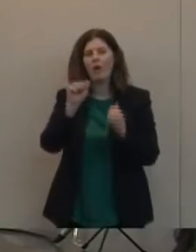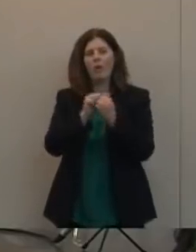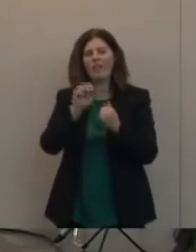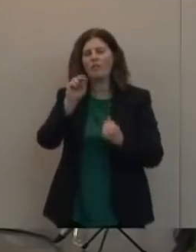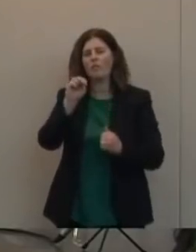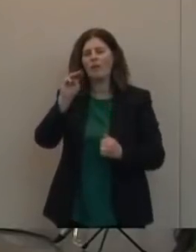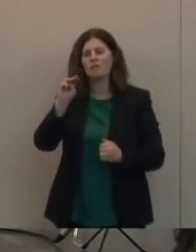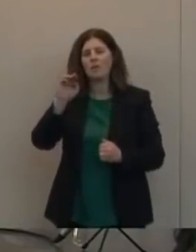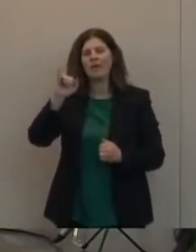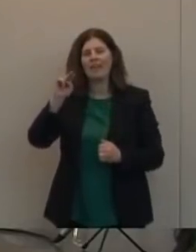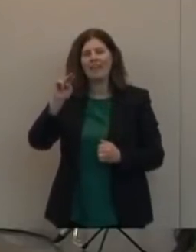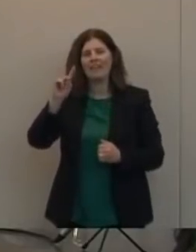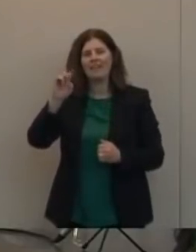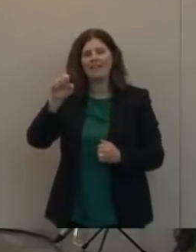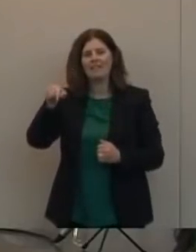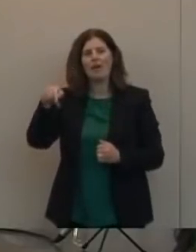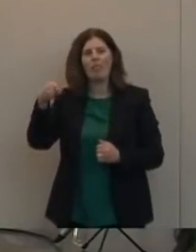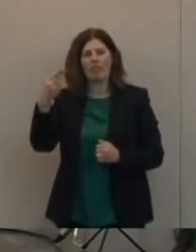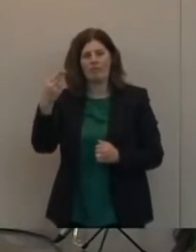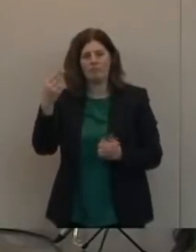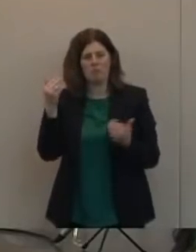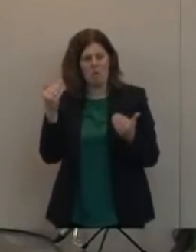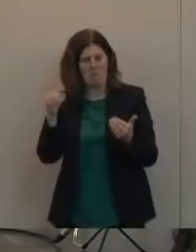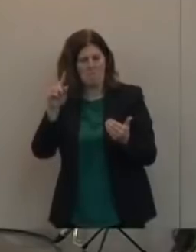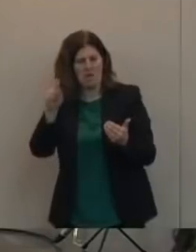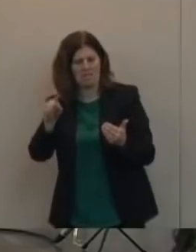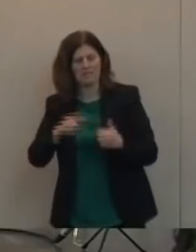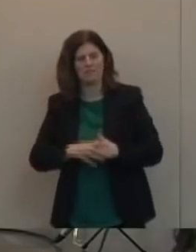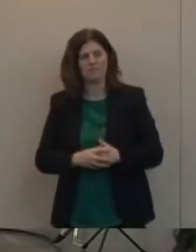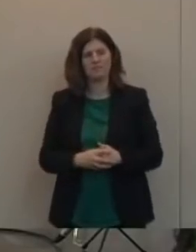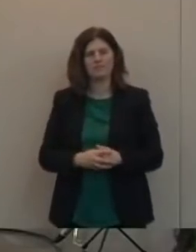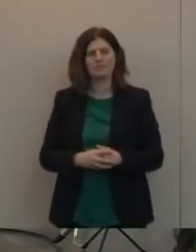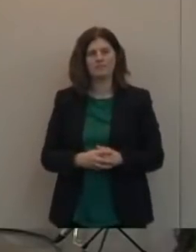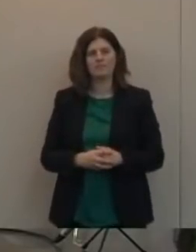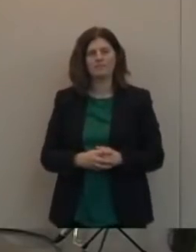unmuted. Go ahead and ask your question.